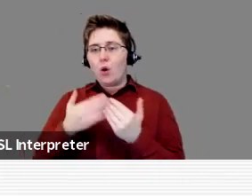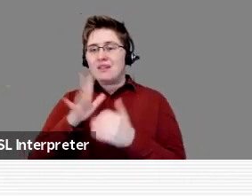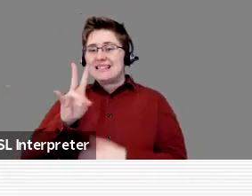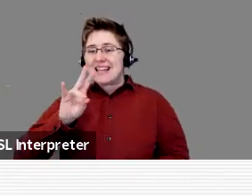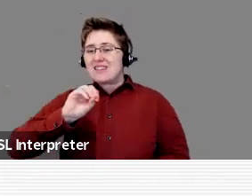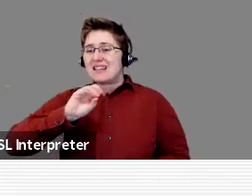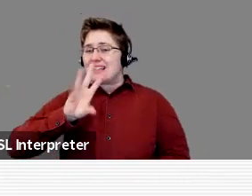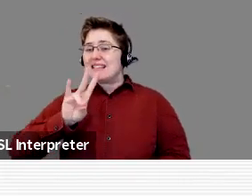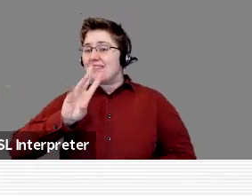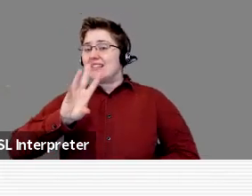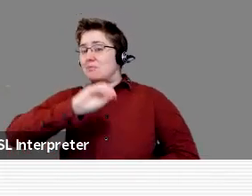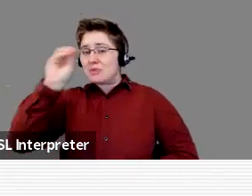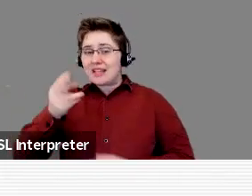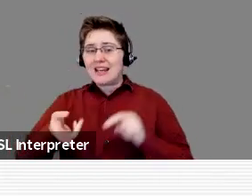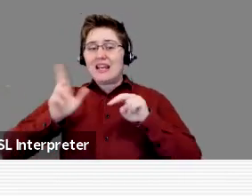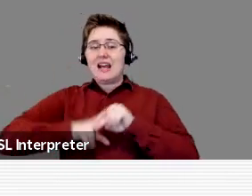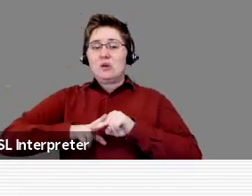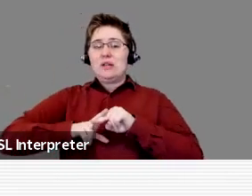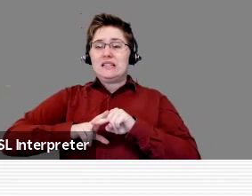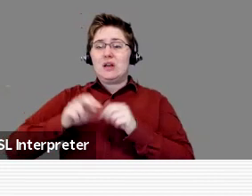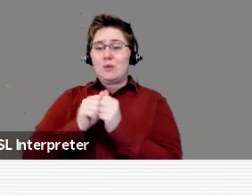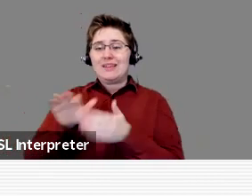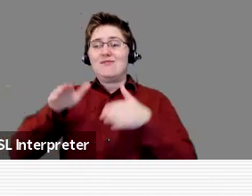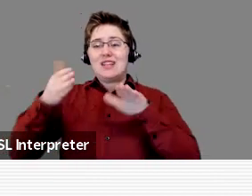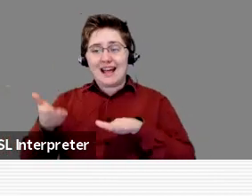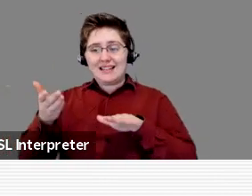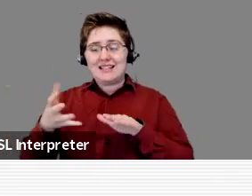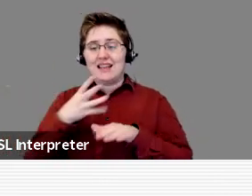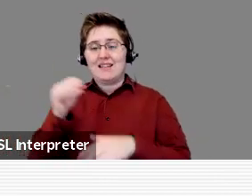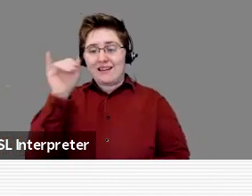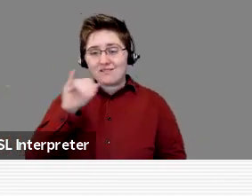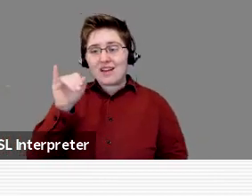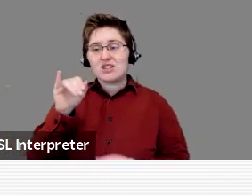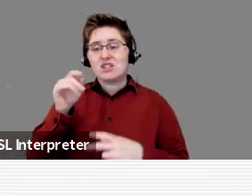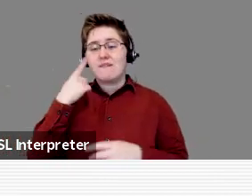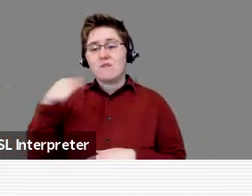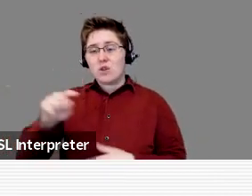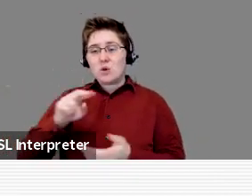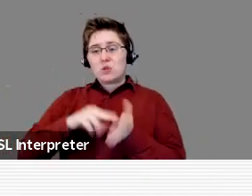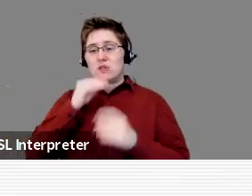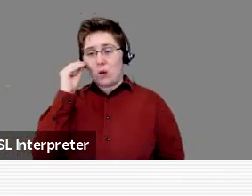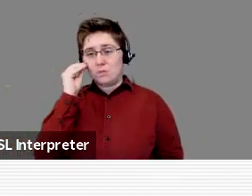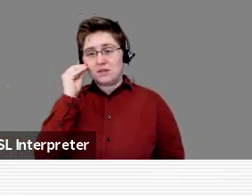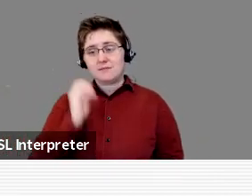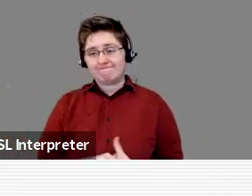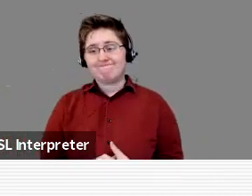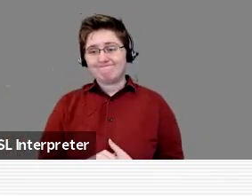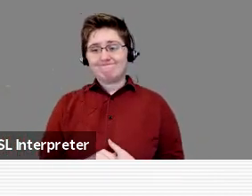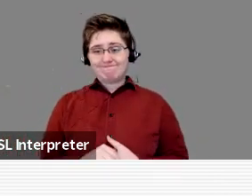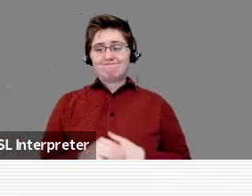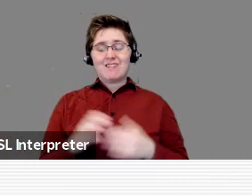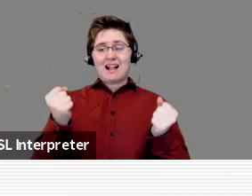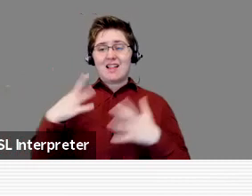76% increases in fatalities and infections for those nursing homes. And so a lot of those